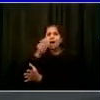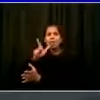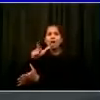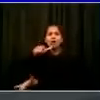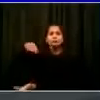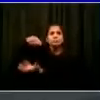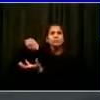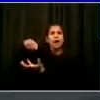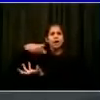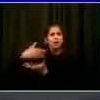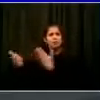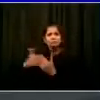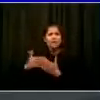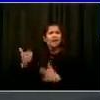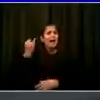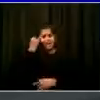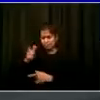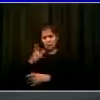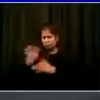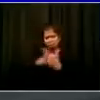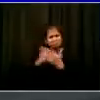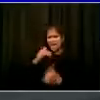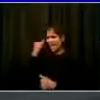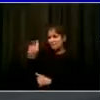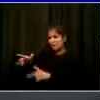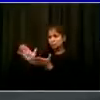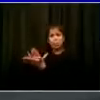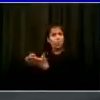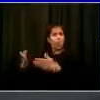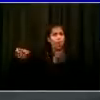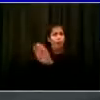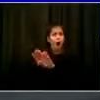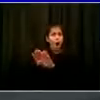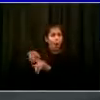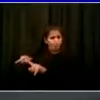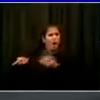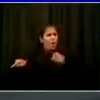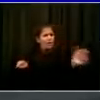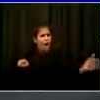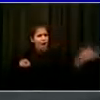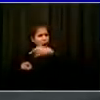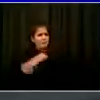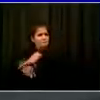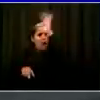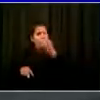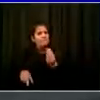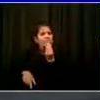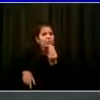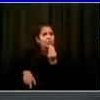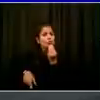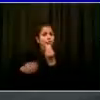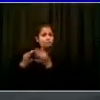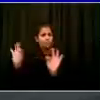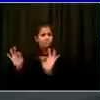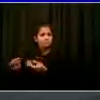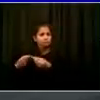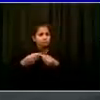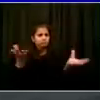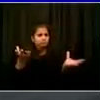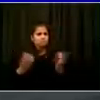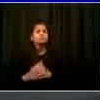course. So that will continue. And as the Chancellor always says, all children are learning today and will continue to learn in